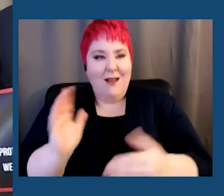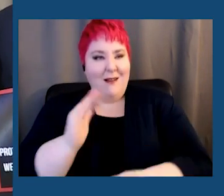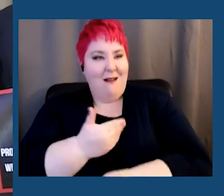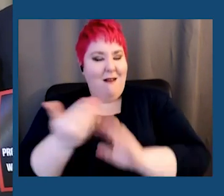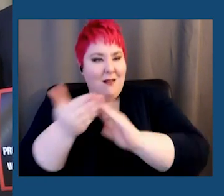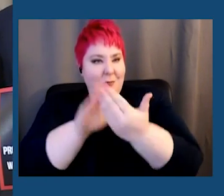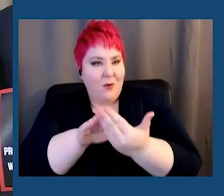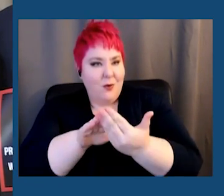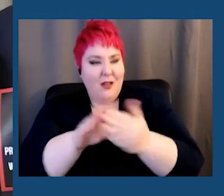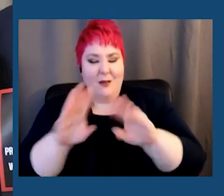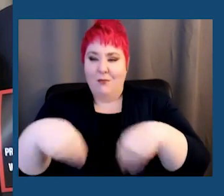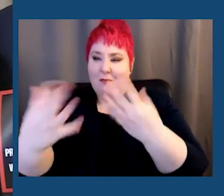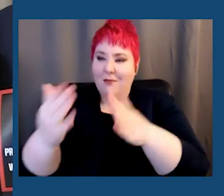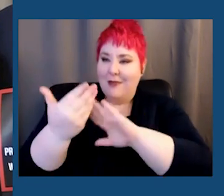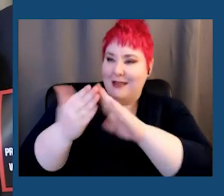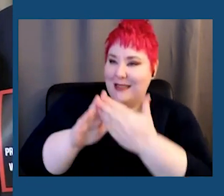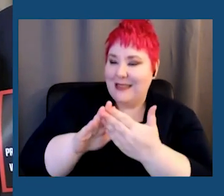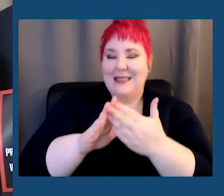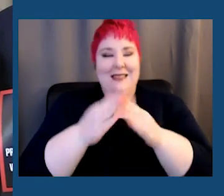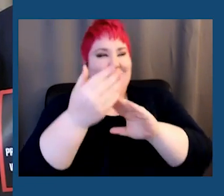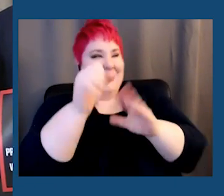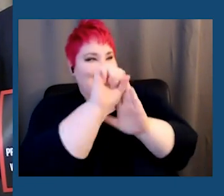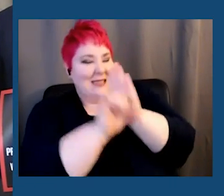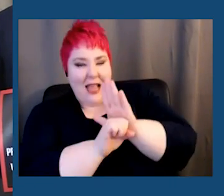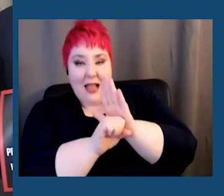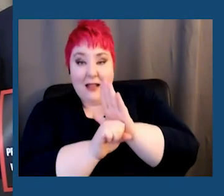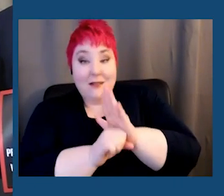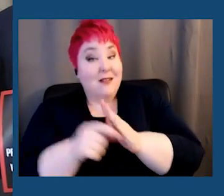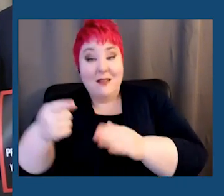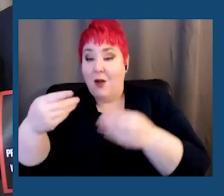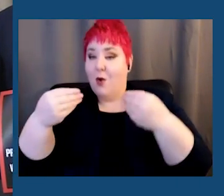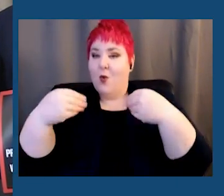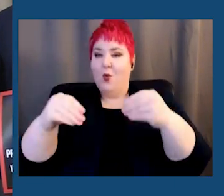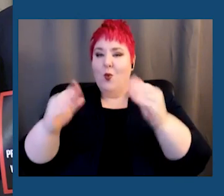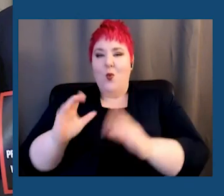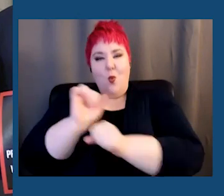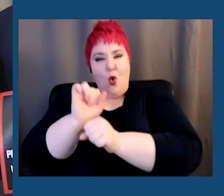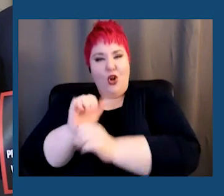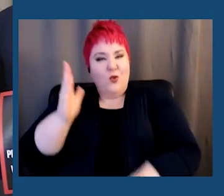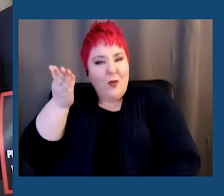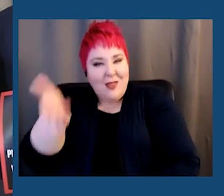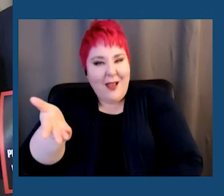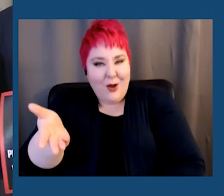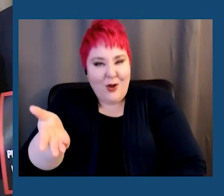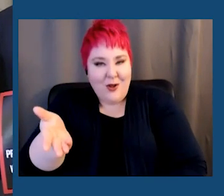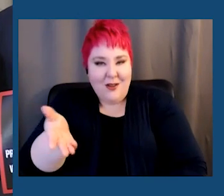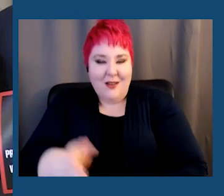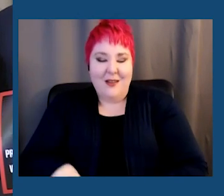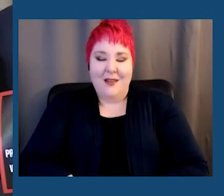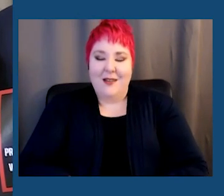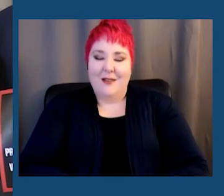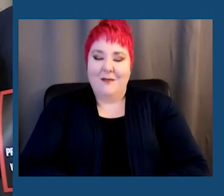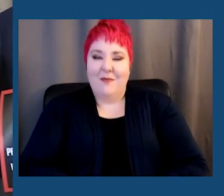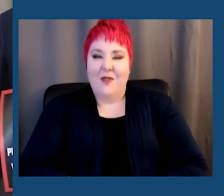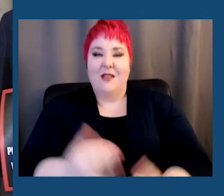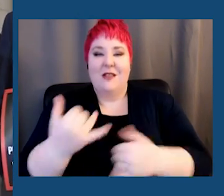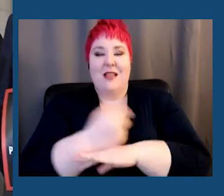our state. They were there. So today, as Martin Luther King once